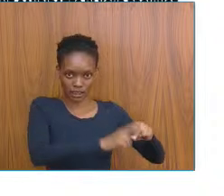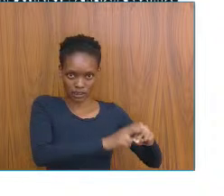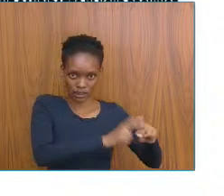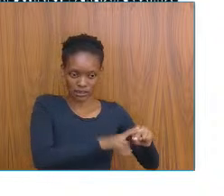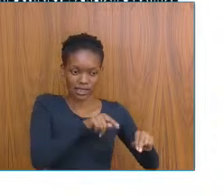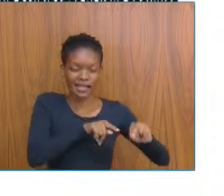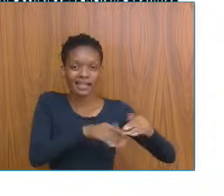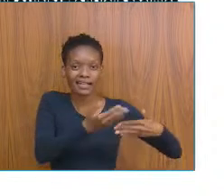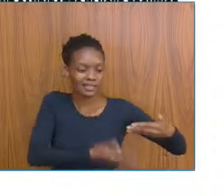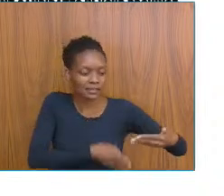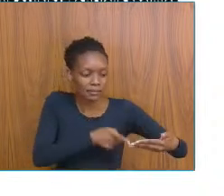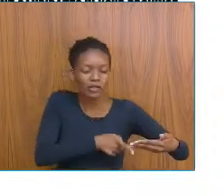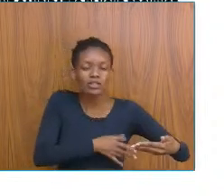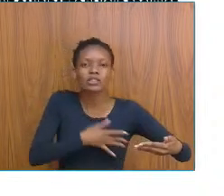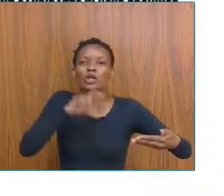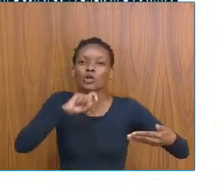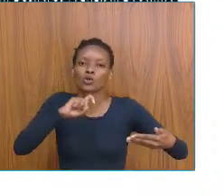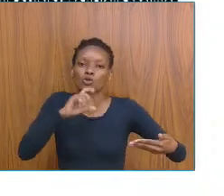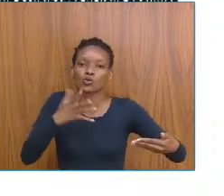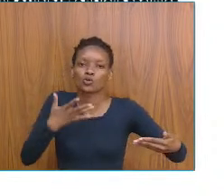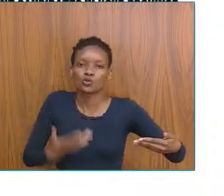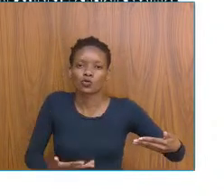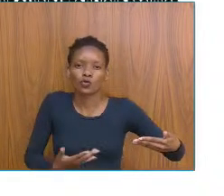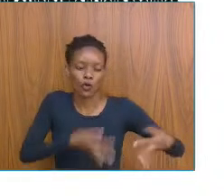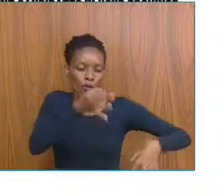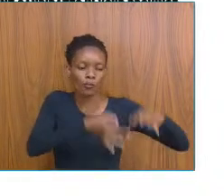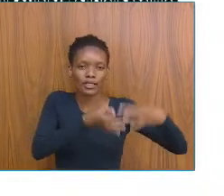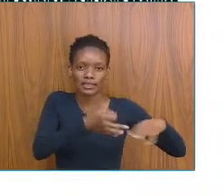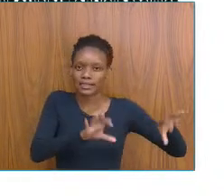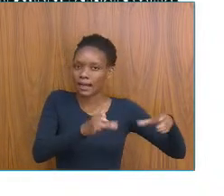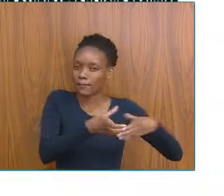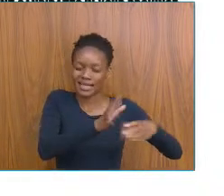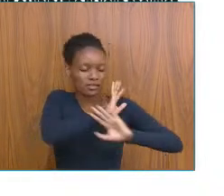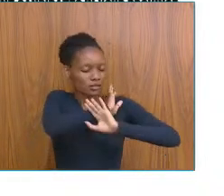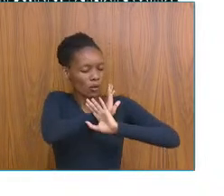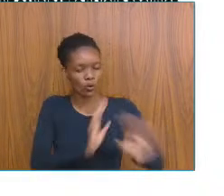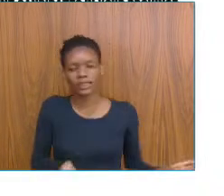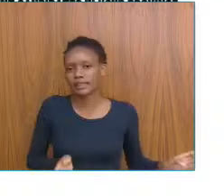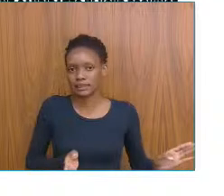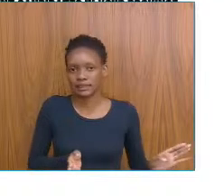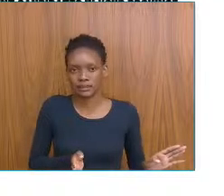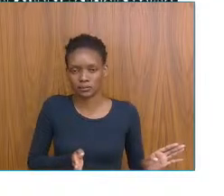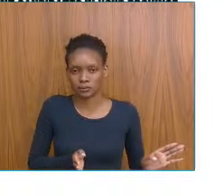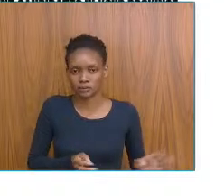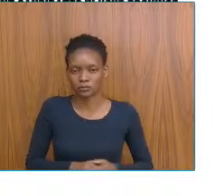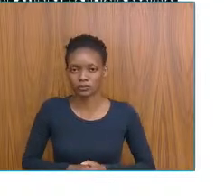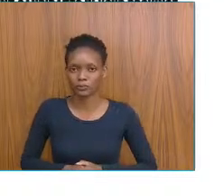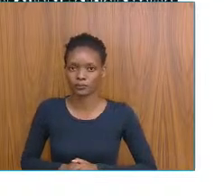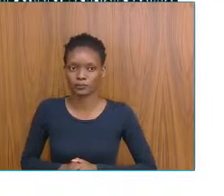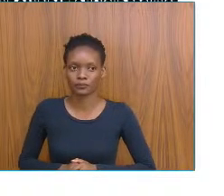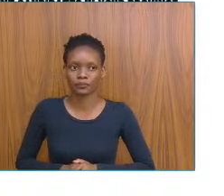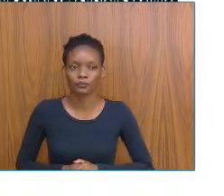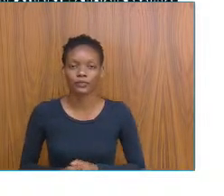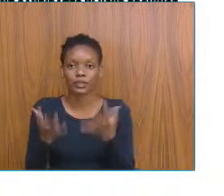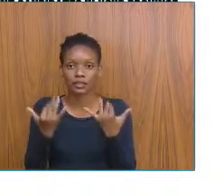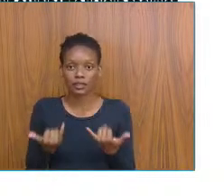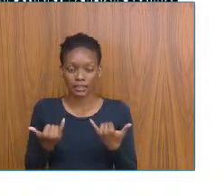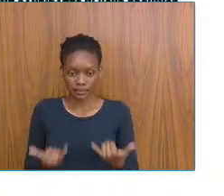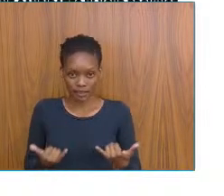ballot will be used to vote for political parties only. There are